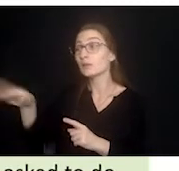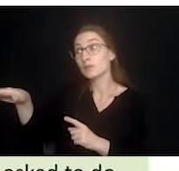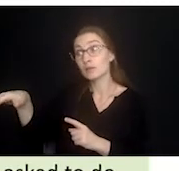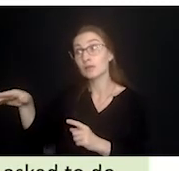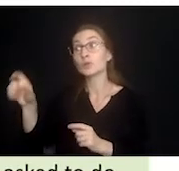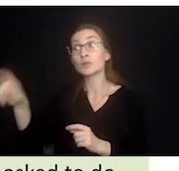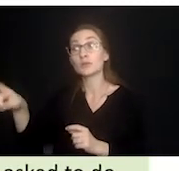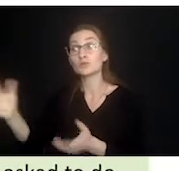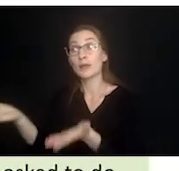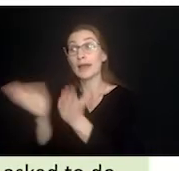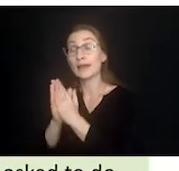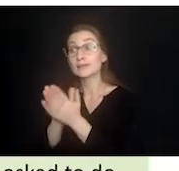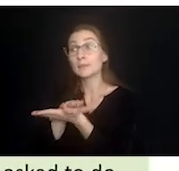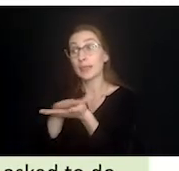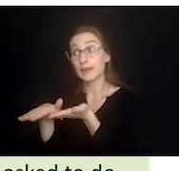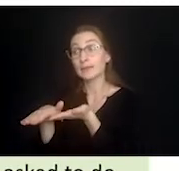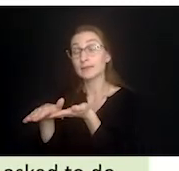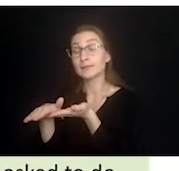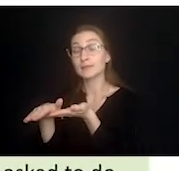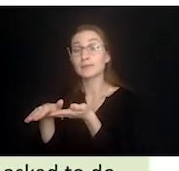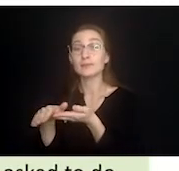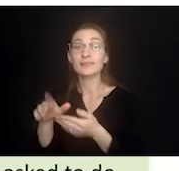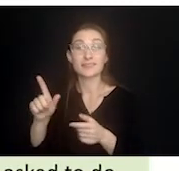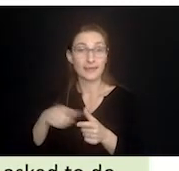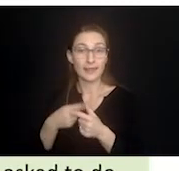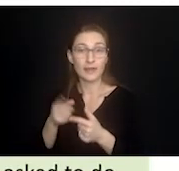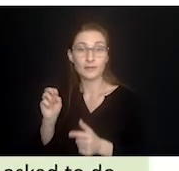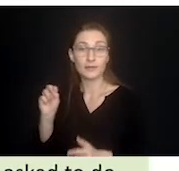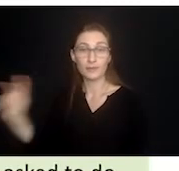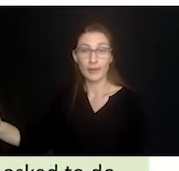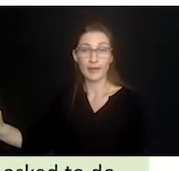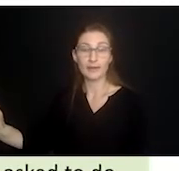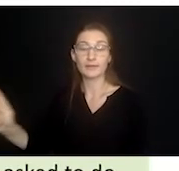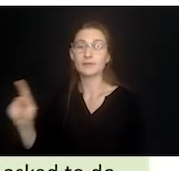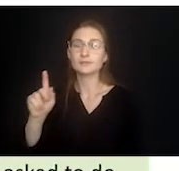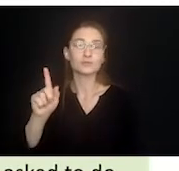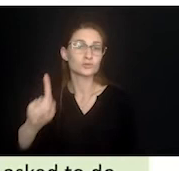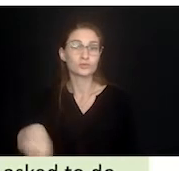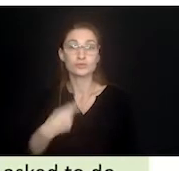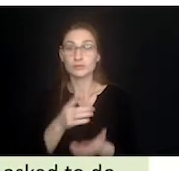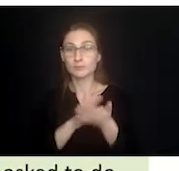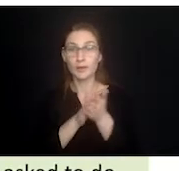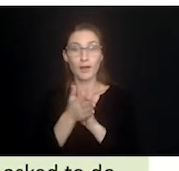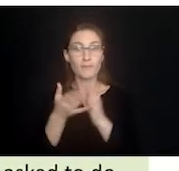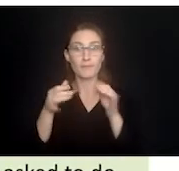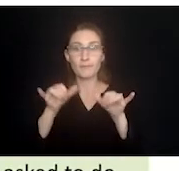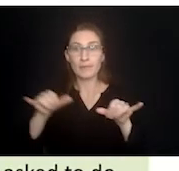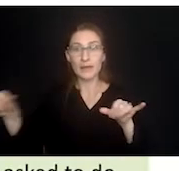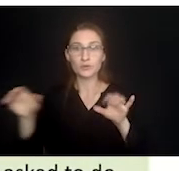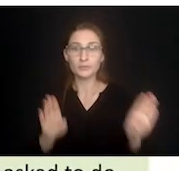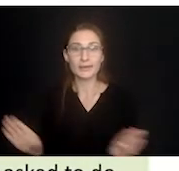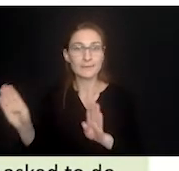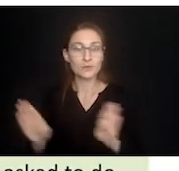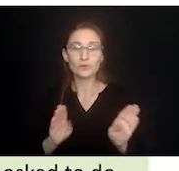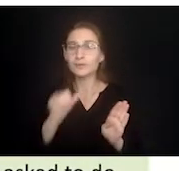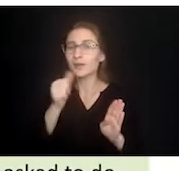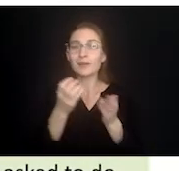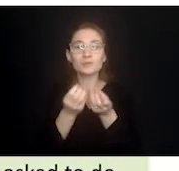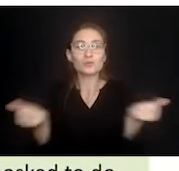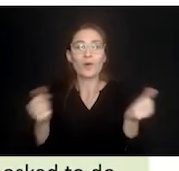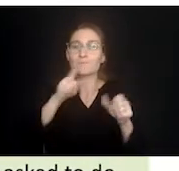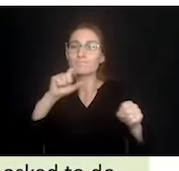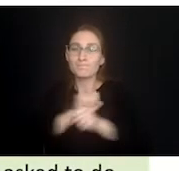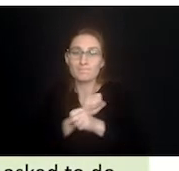the item for just a few minutes, ask him to ask for it politely, and then return it. But this became just a pattern of behavior. We